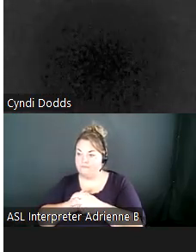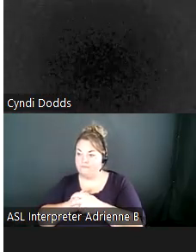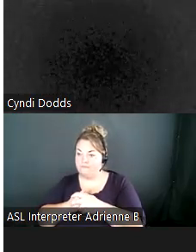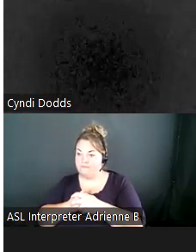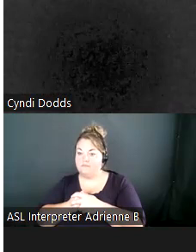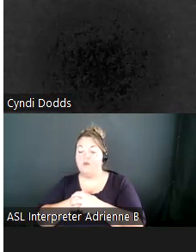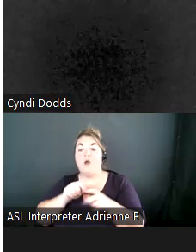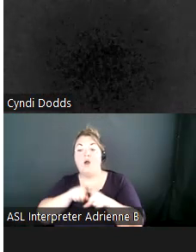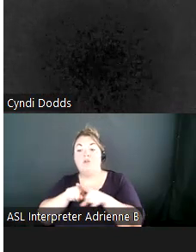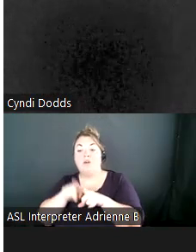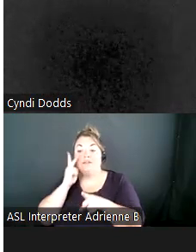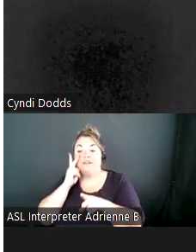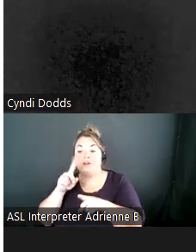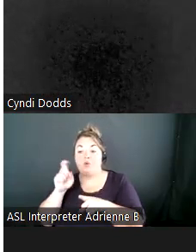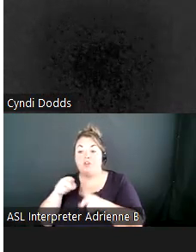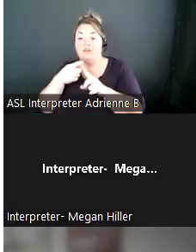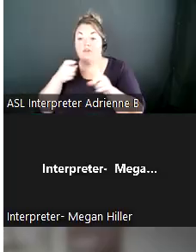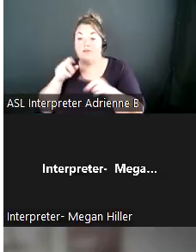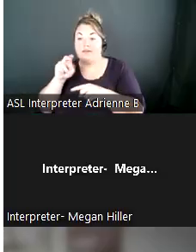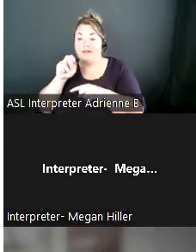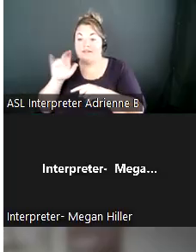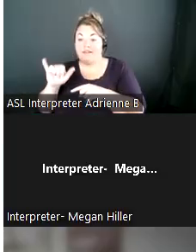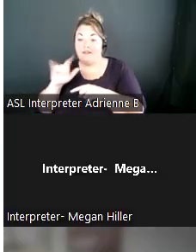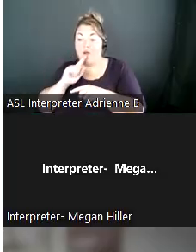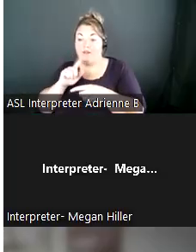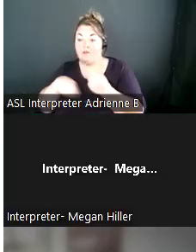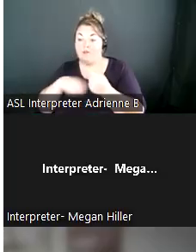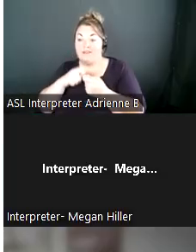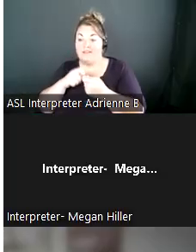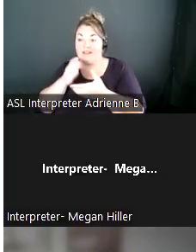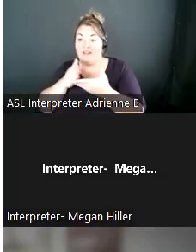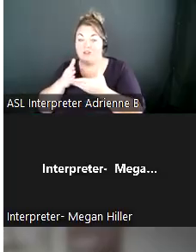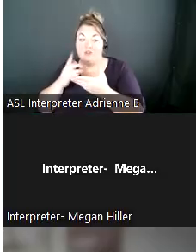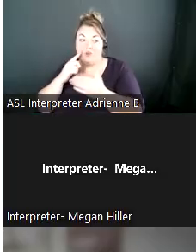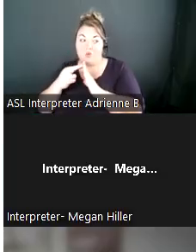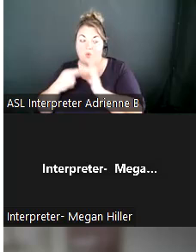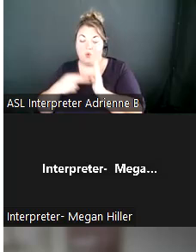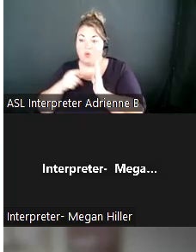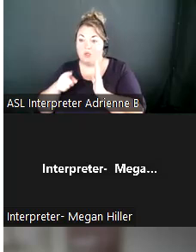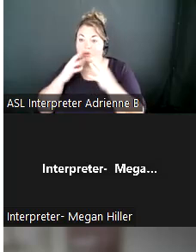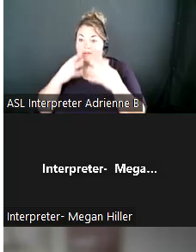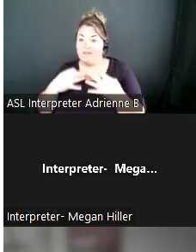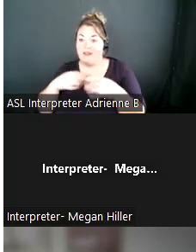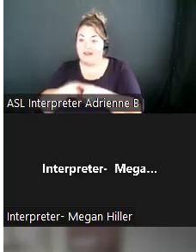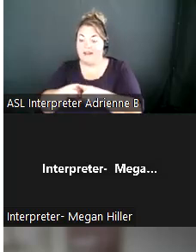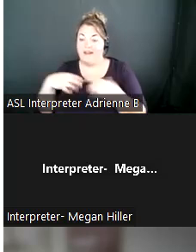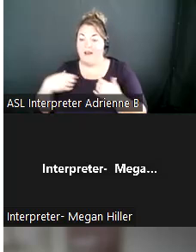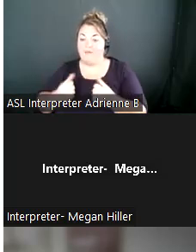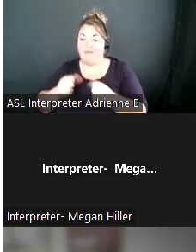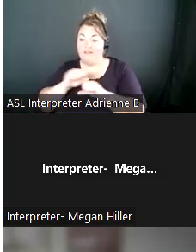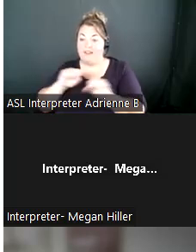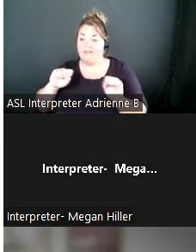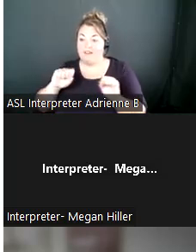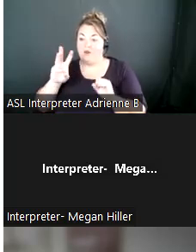I also see a question from Nancy. Are there specific sections of the rule that you define as health, safety, and